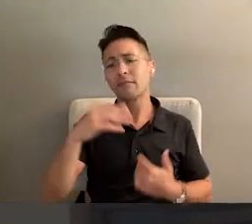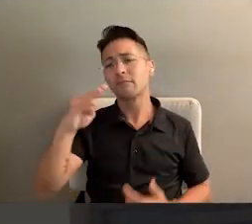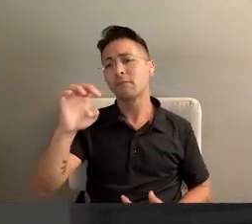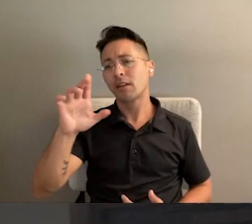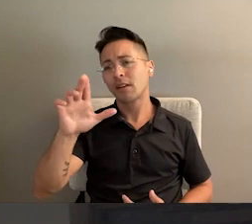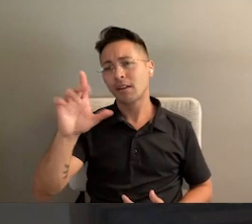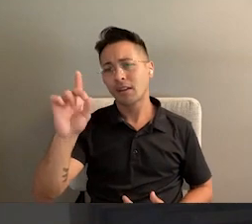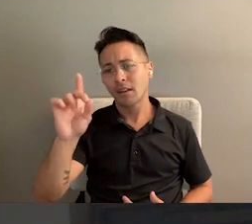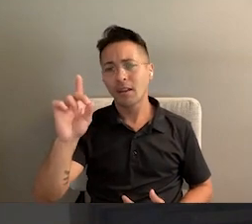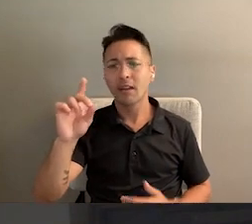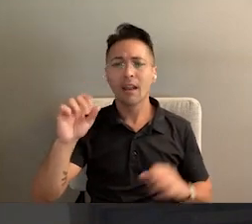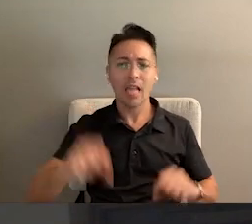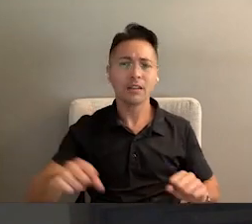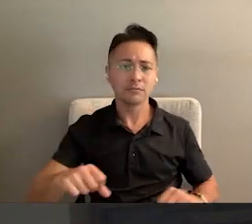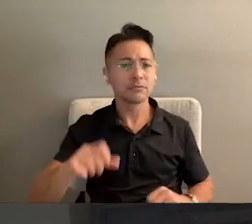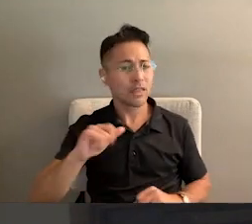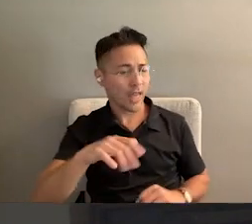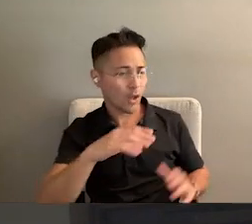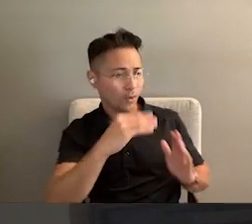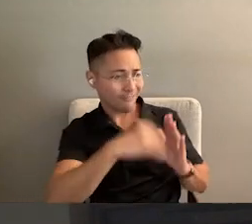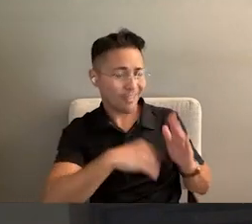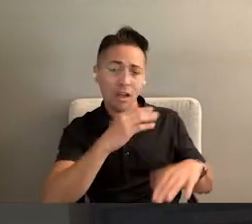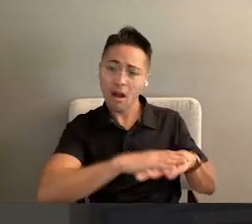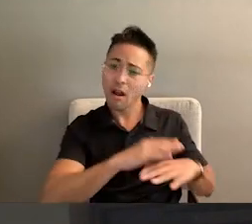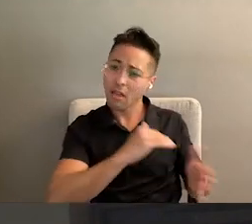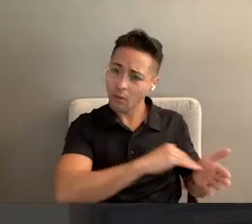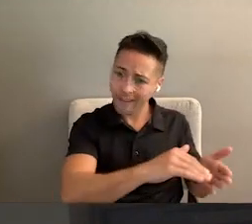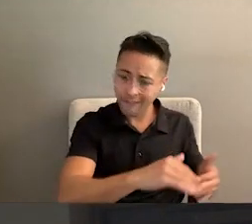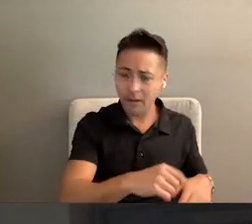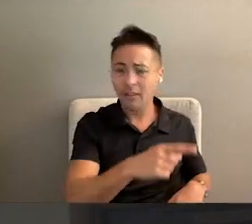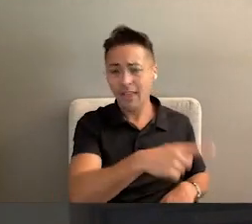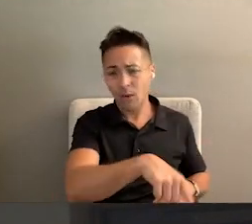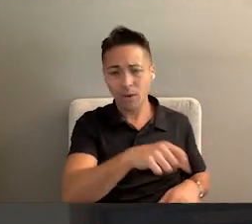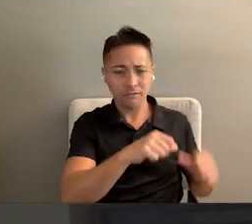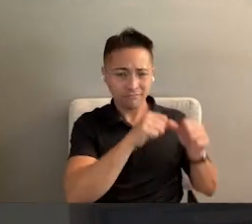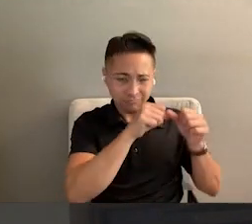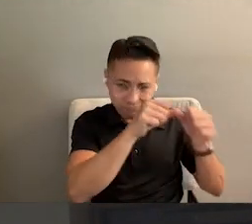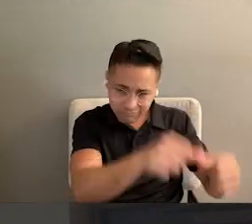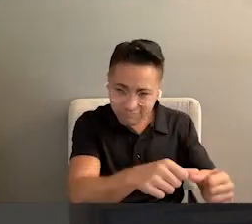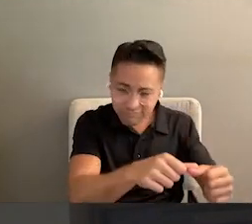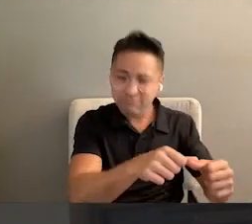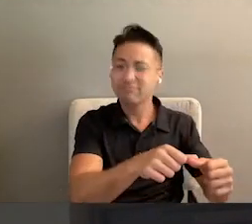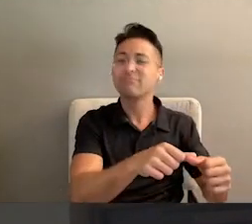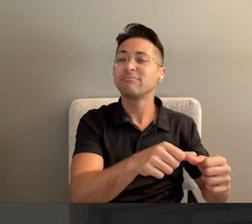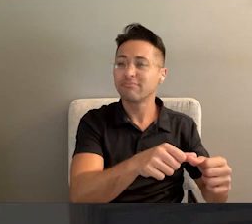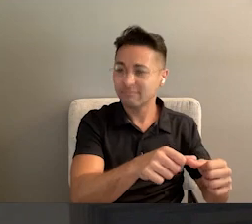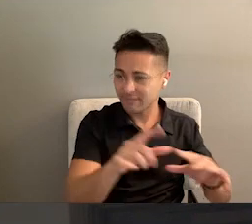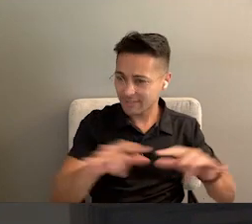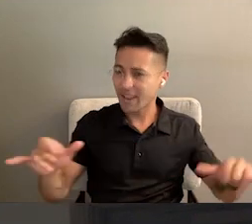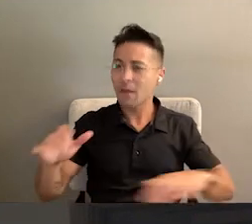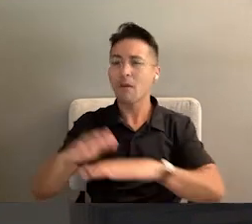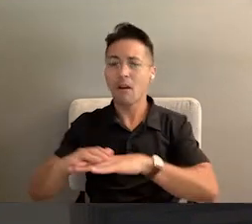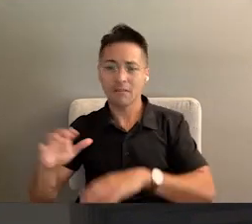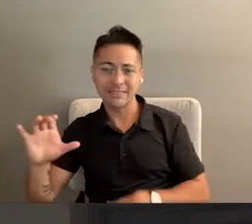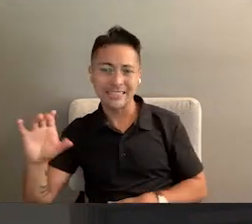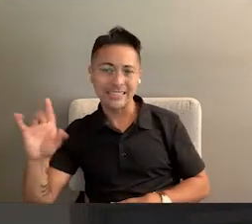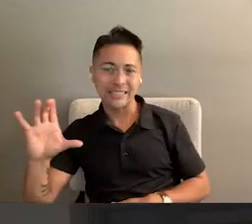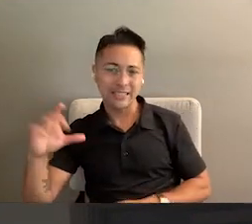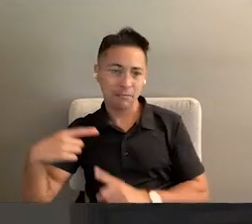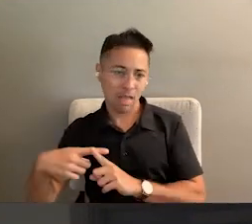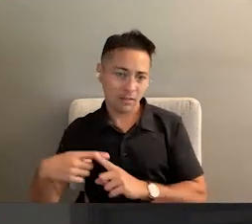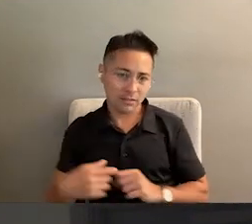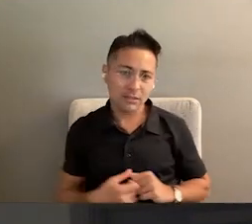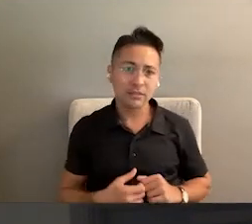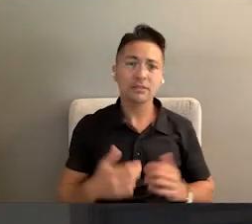human. And they continue to make sure you have Medicaid eligibility. That is something they do for you on the waiver. That is something they will continue to do for you once